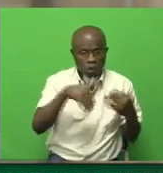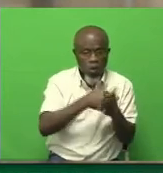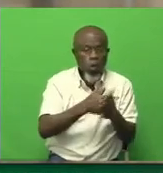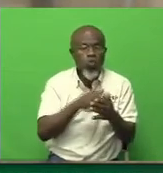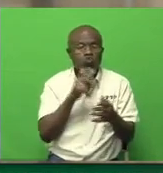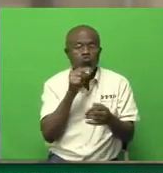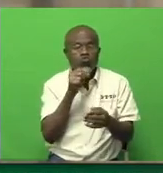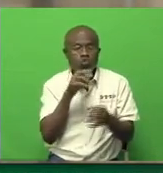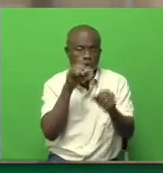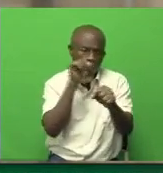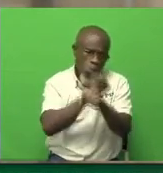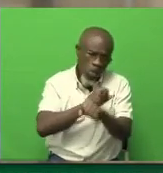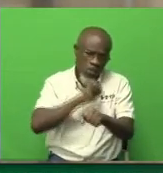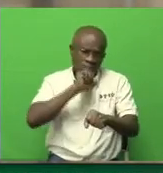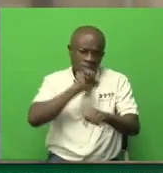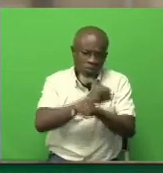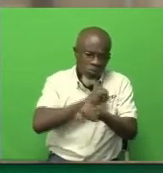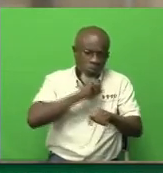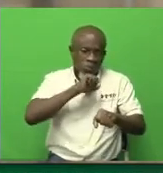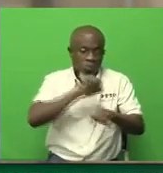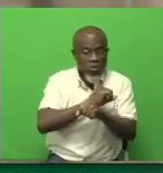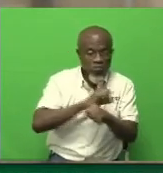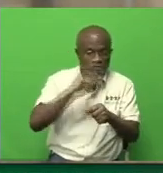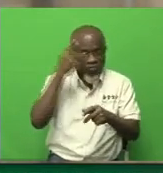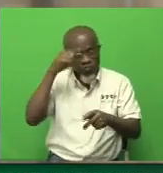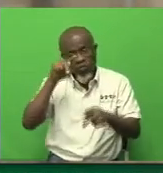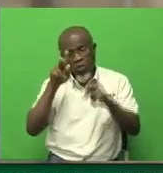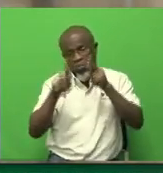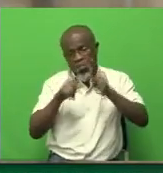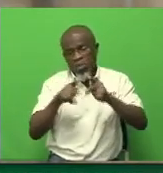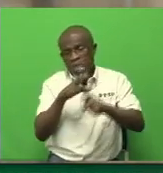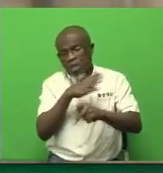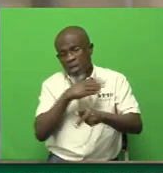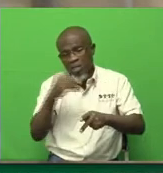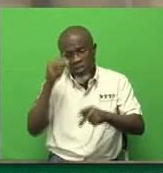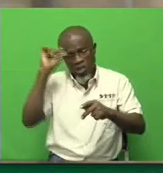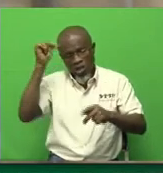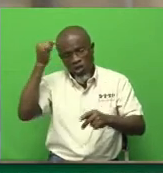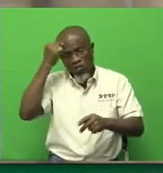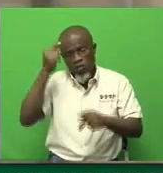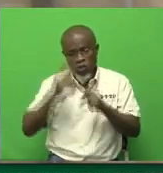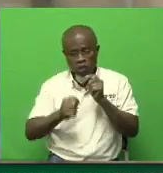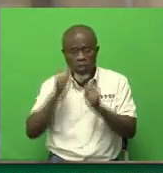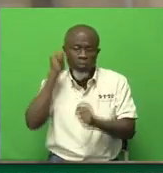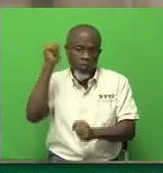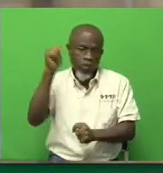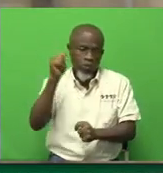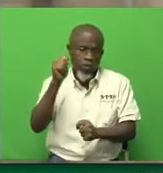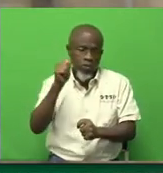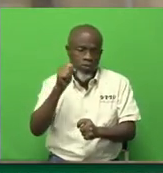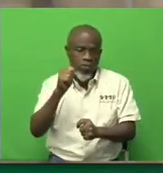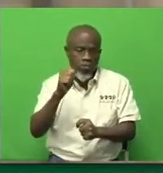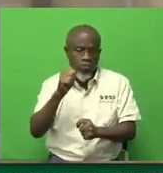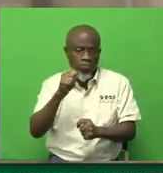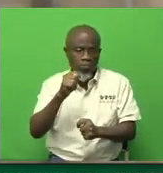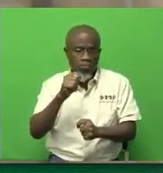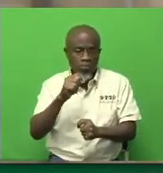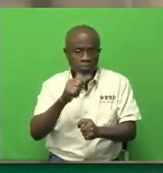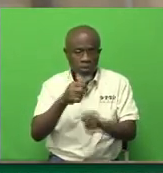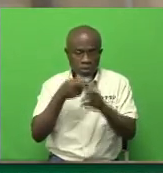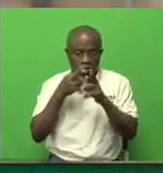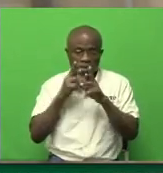tirelessly on for the government and for the people of Trinidad and Tobago thereby resulting in a country